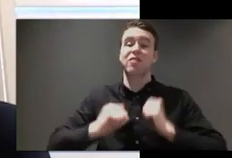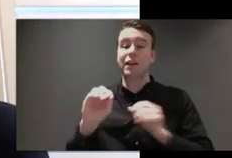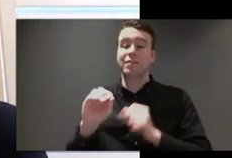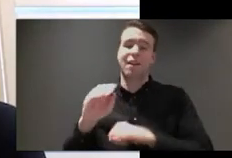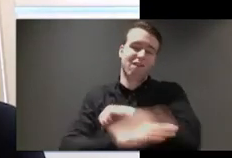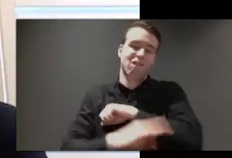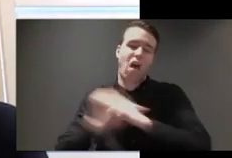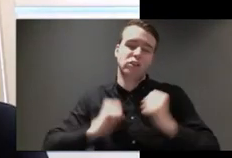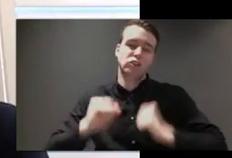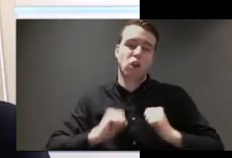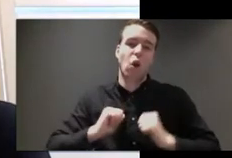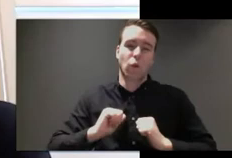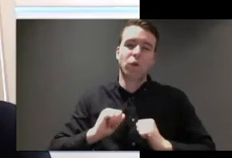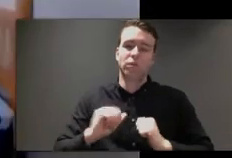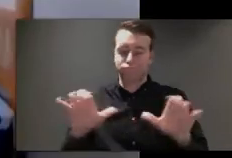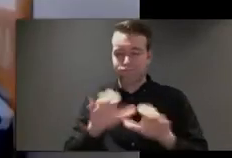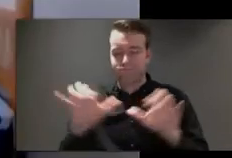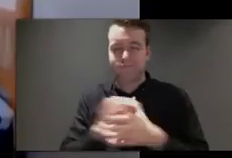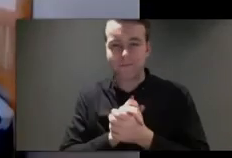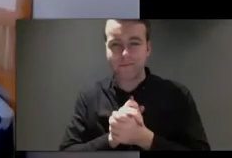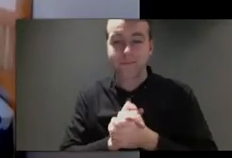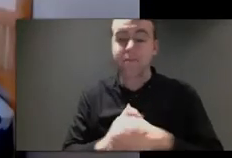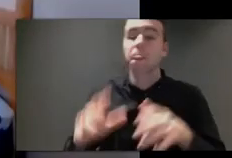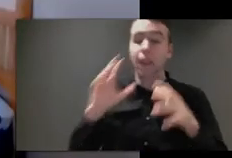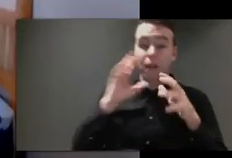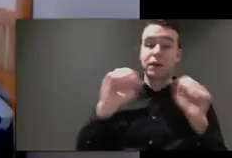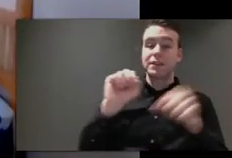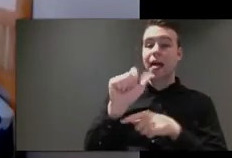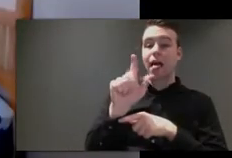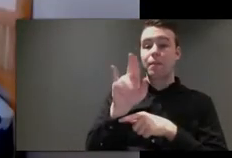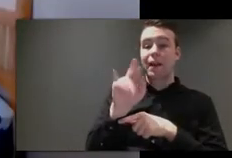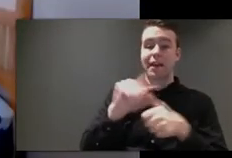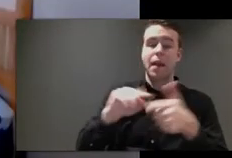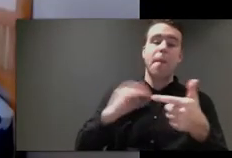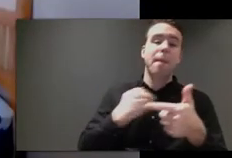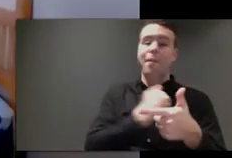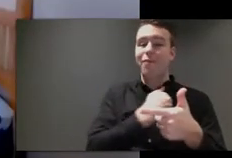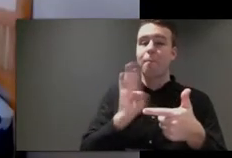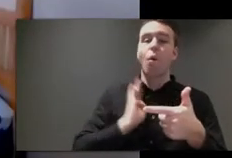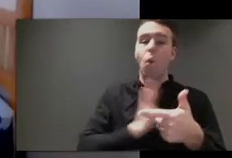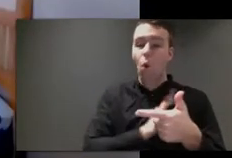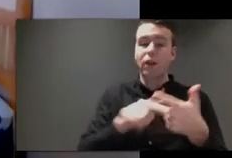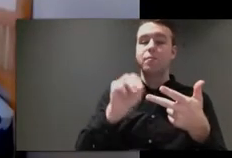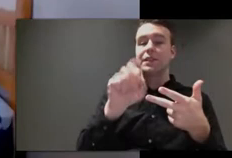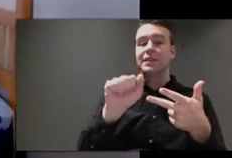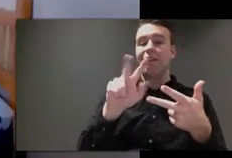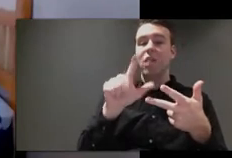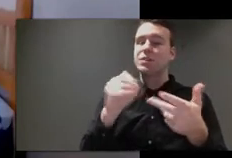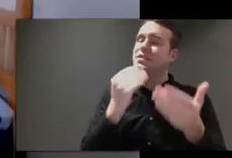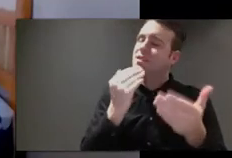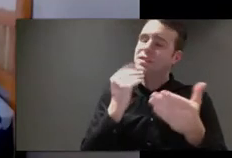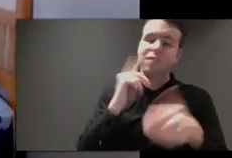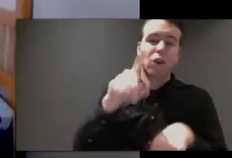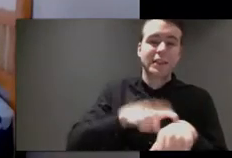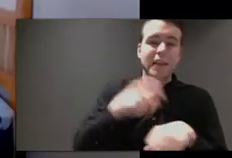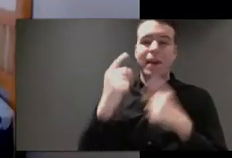A Midsummer's Night's Dream. President Albiani, members of the board, Superintendent Hoffman, and Ms. Avalos, thank you so much for your time